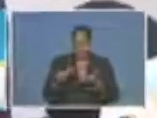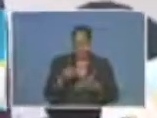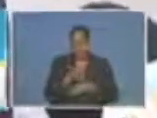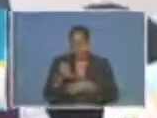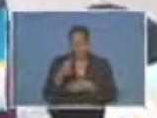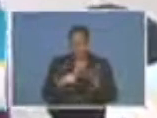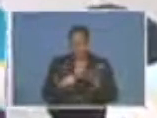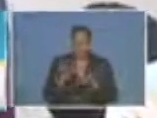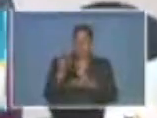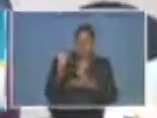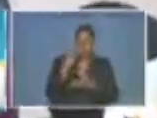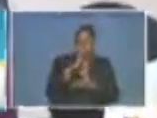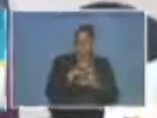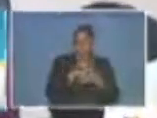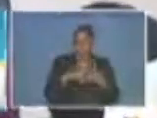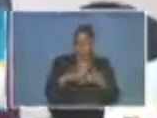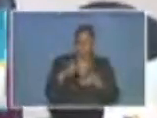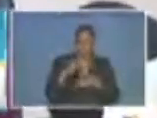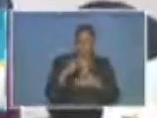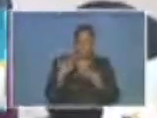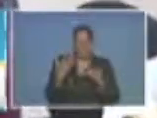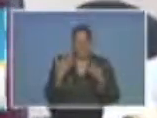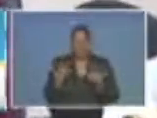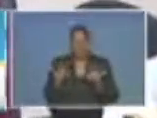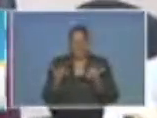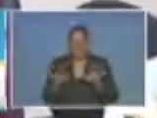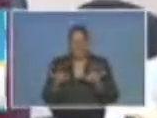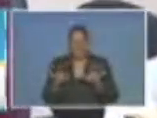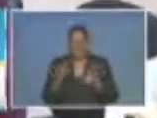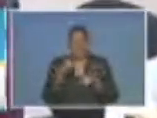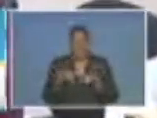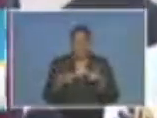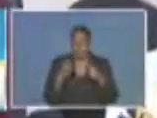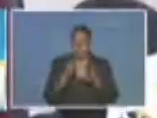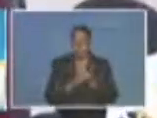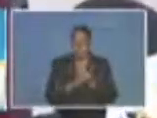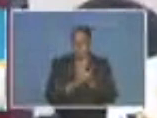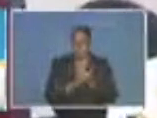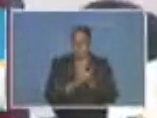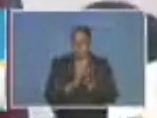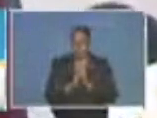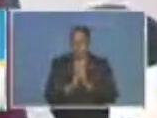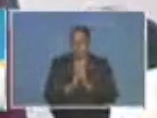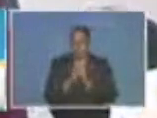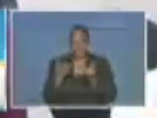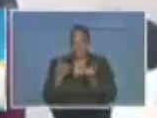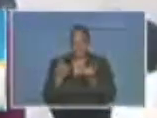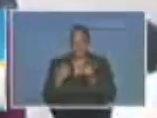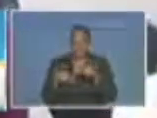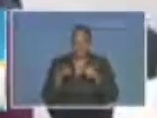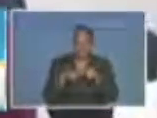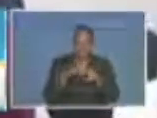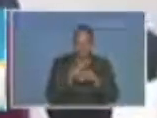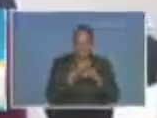for $5 a year or two ago, you can't do that anymore. So yes, inflation is impacting that.